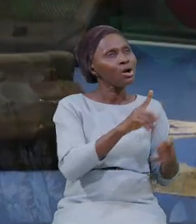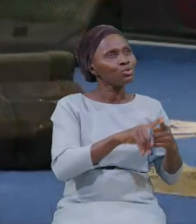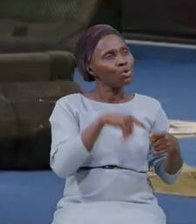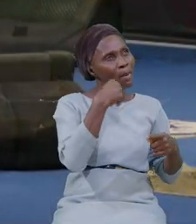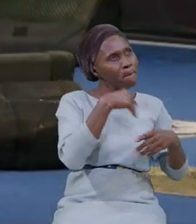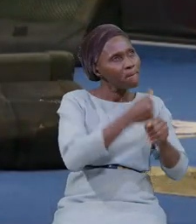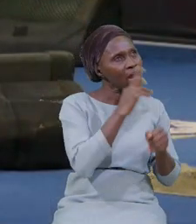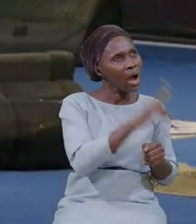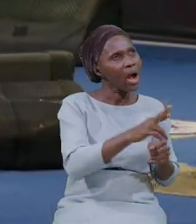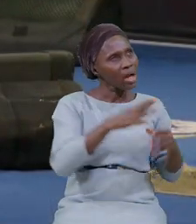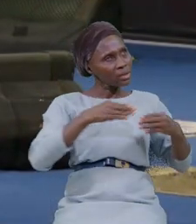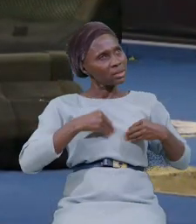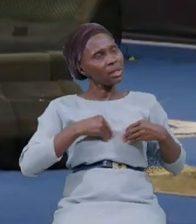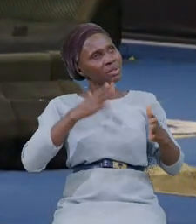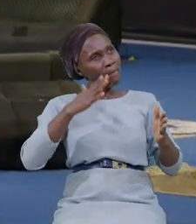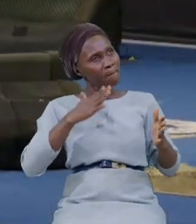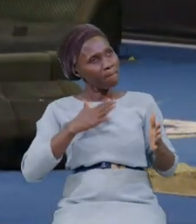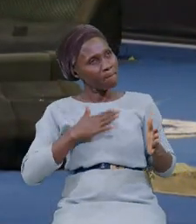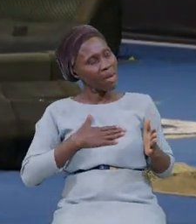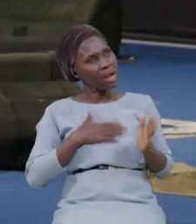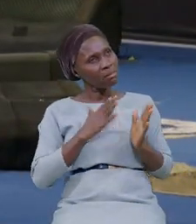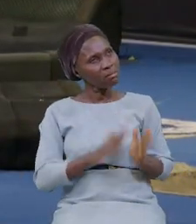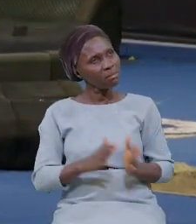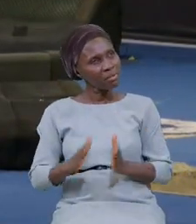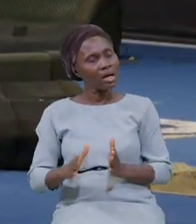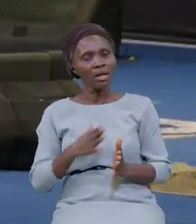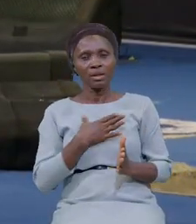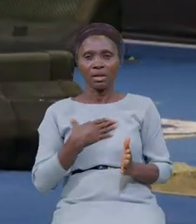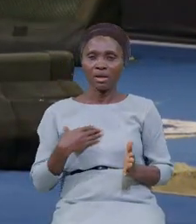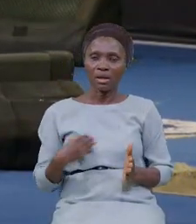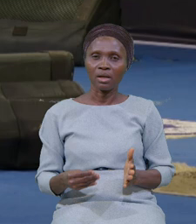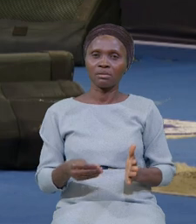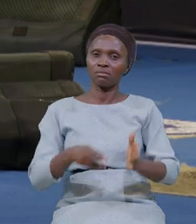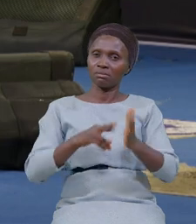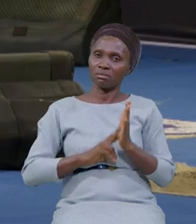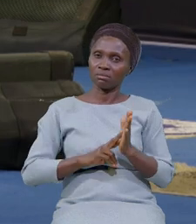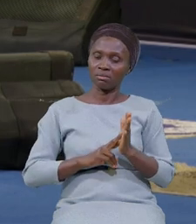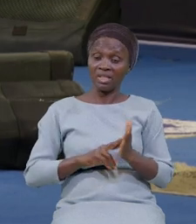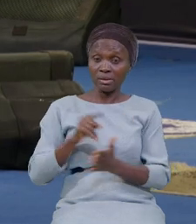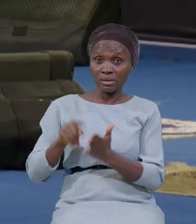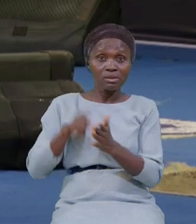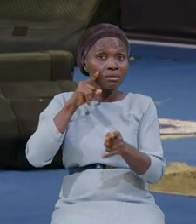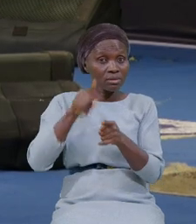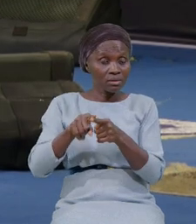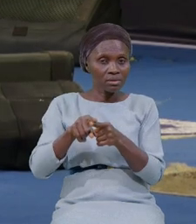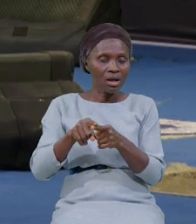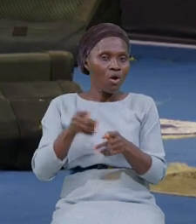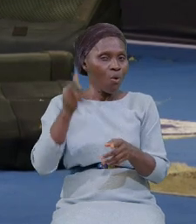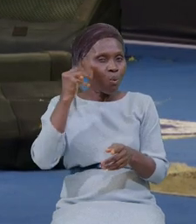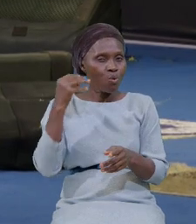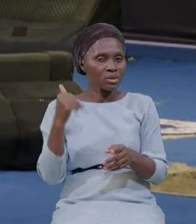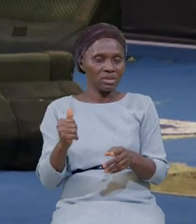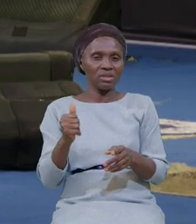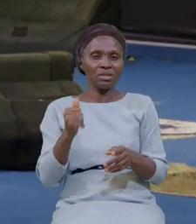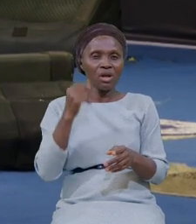maker. This sister was a thoughtful timer, saying the right thing at the